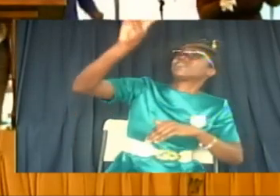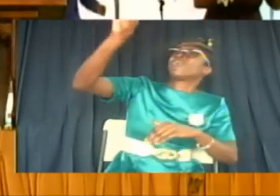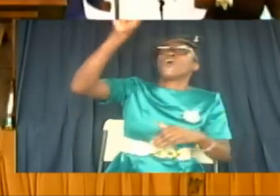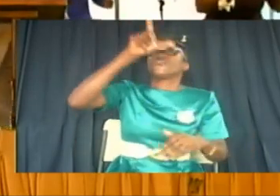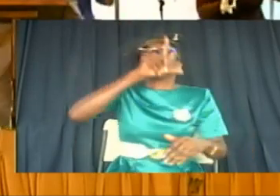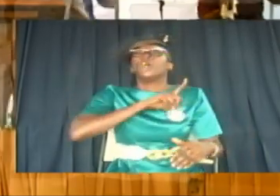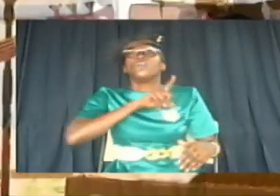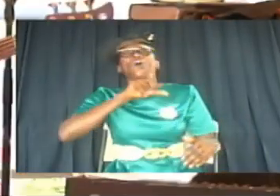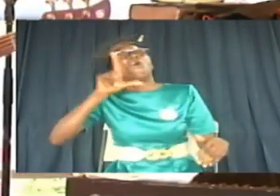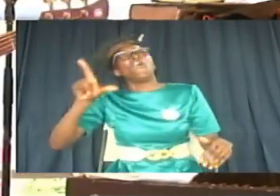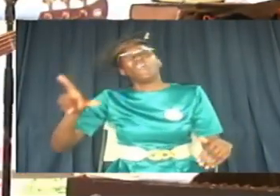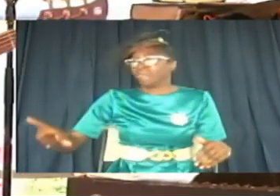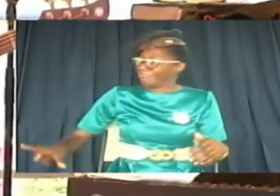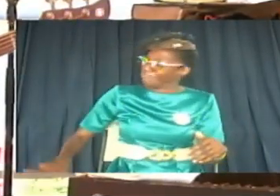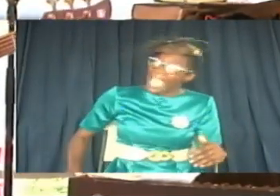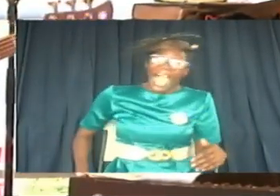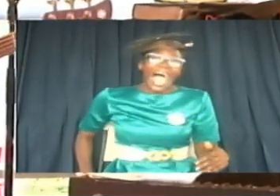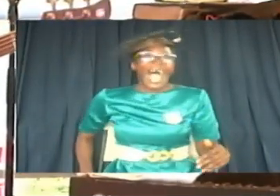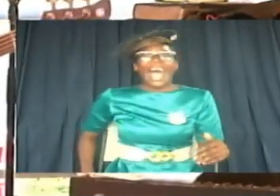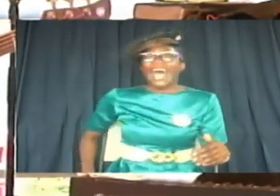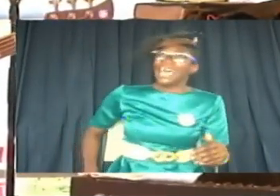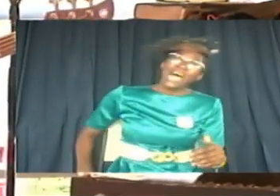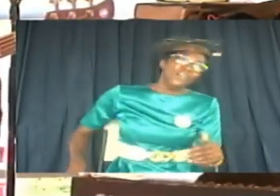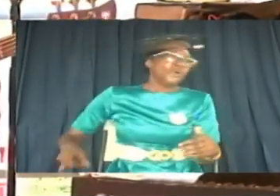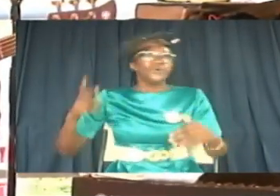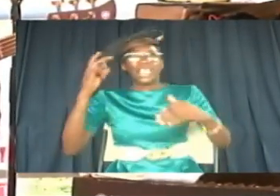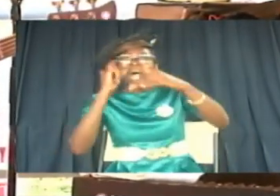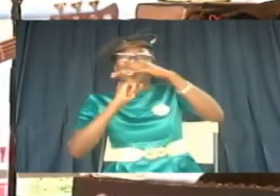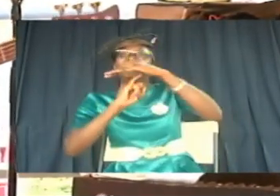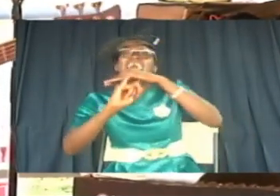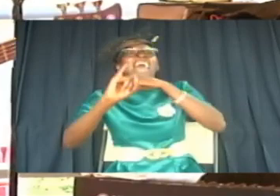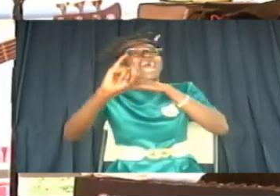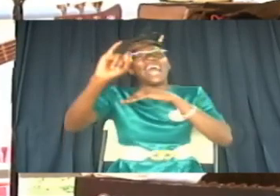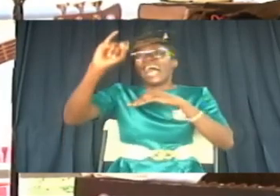Isaiah saw the Lord. Isaiah saw the Lord.